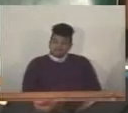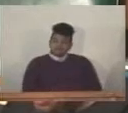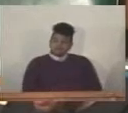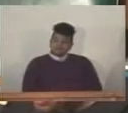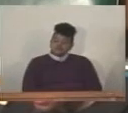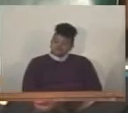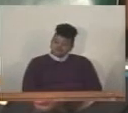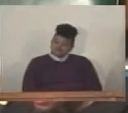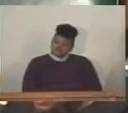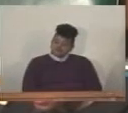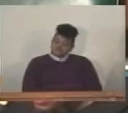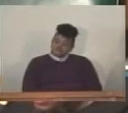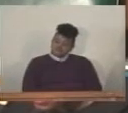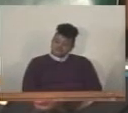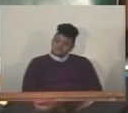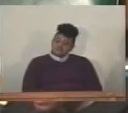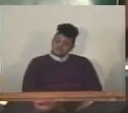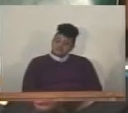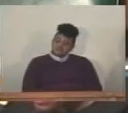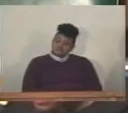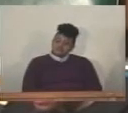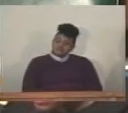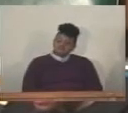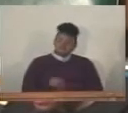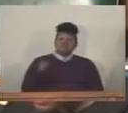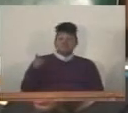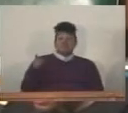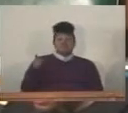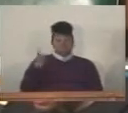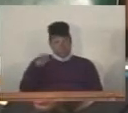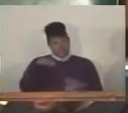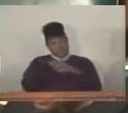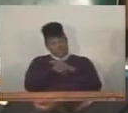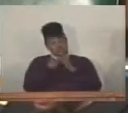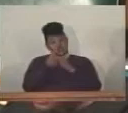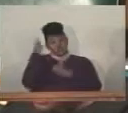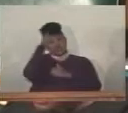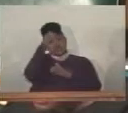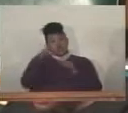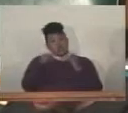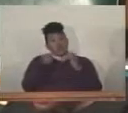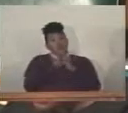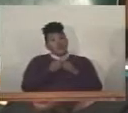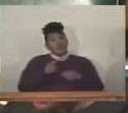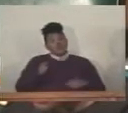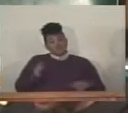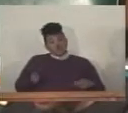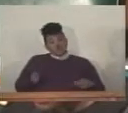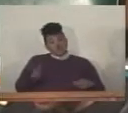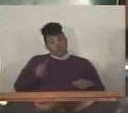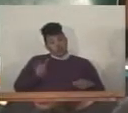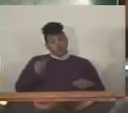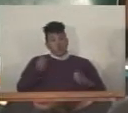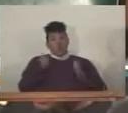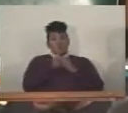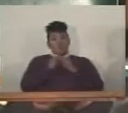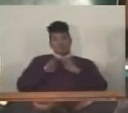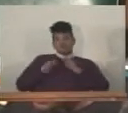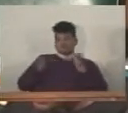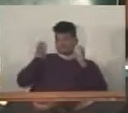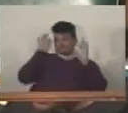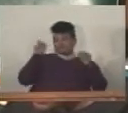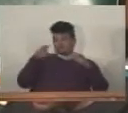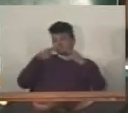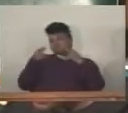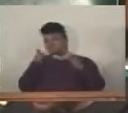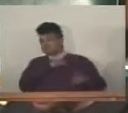murder to be tried together with lesser offenses on a single indictment by a judge sitting with a jury. Further,